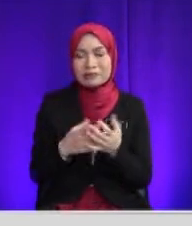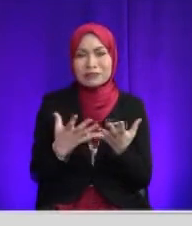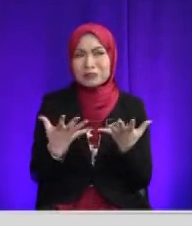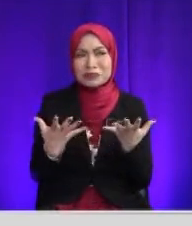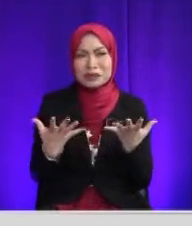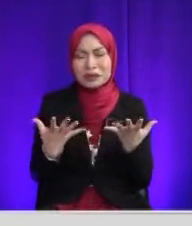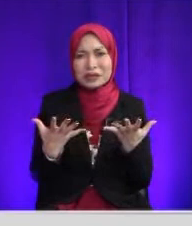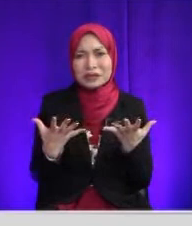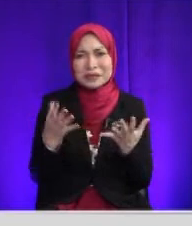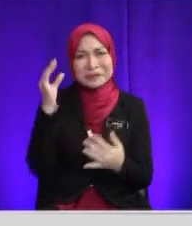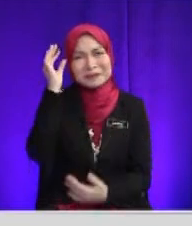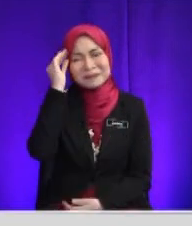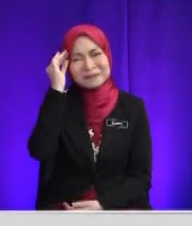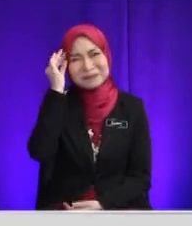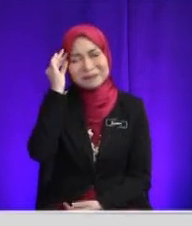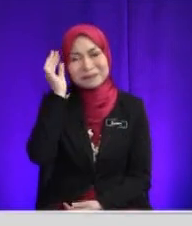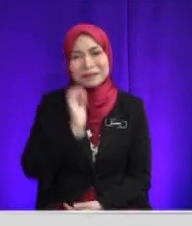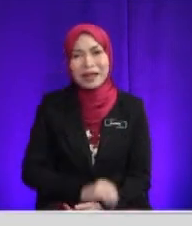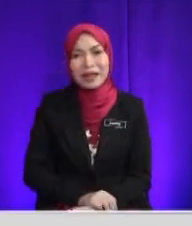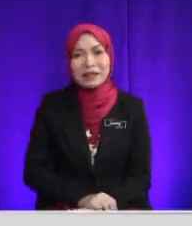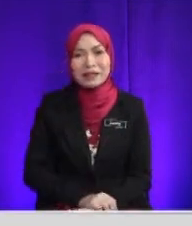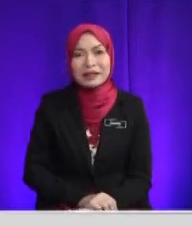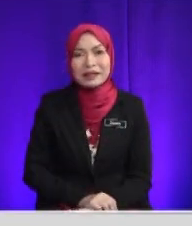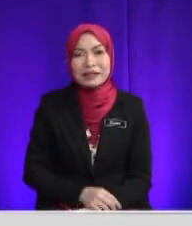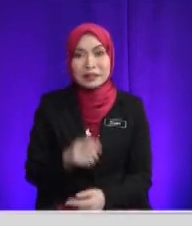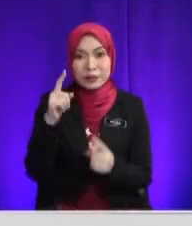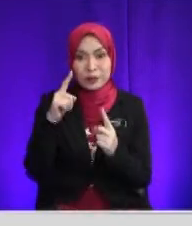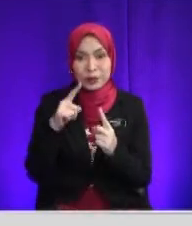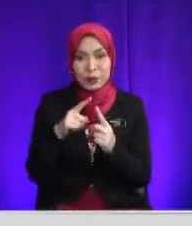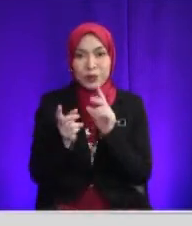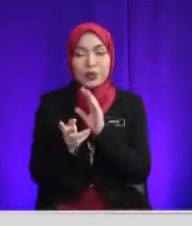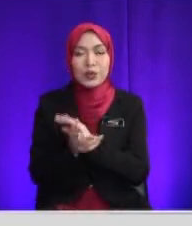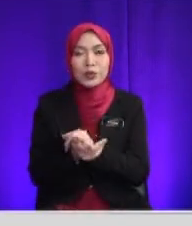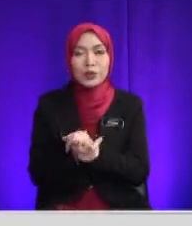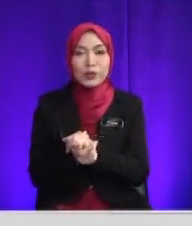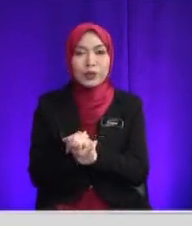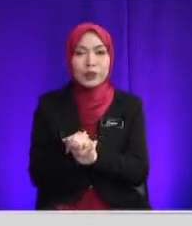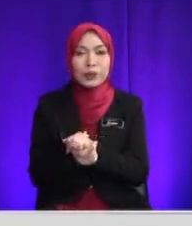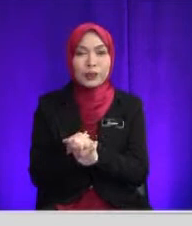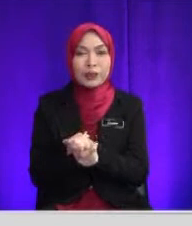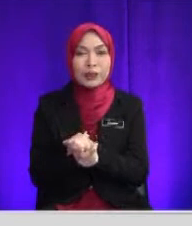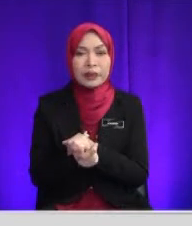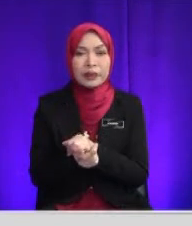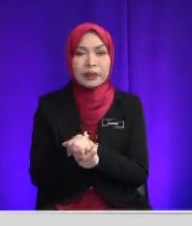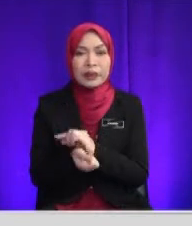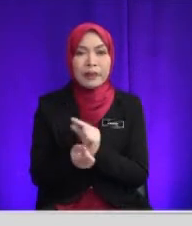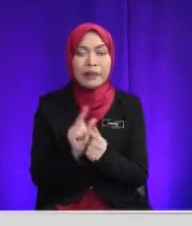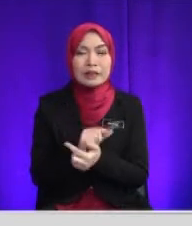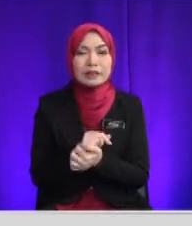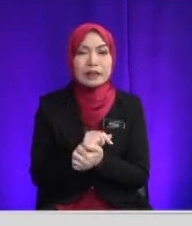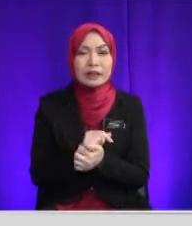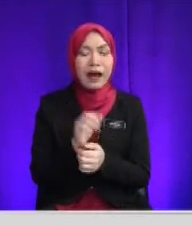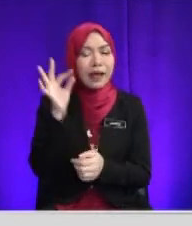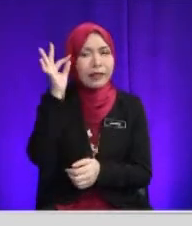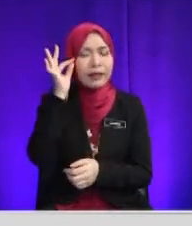Alright, so what is your answer? So the hint is to replace the phrase of not certain. Yes. I think the car was red, but I